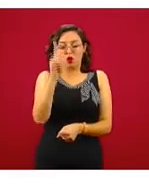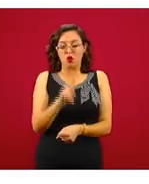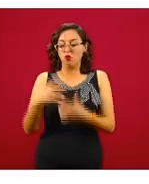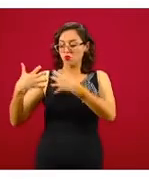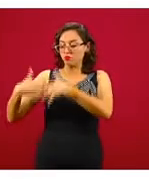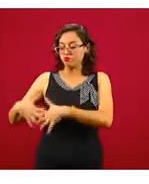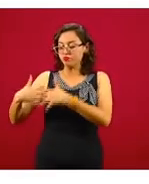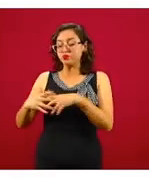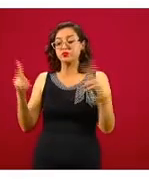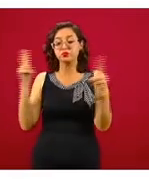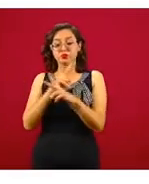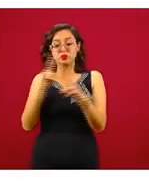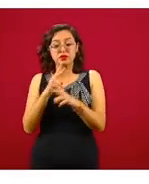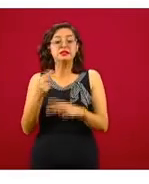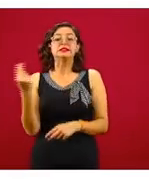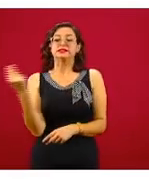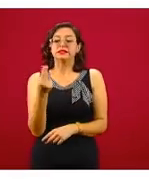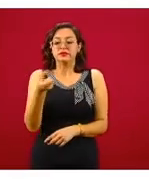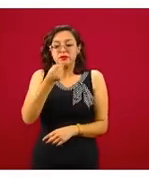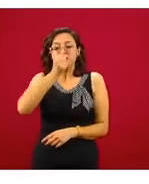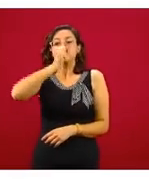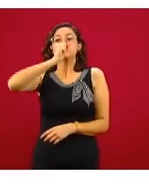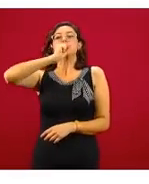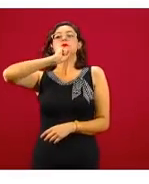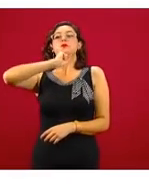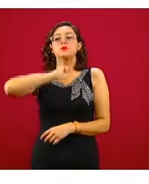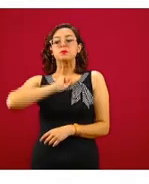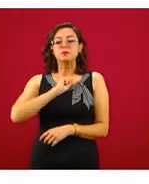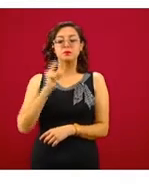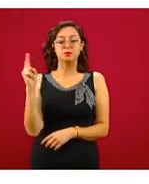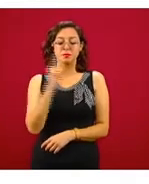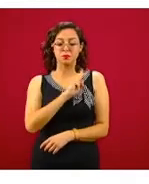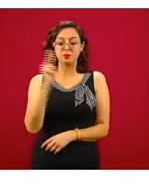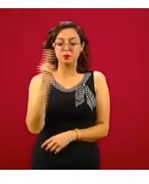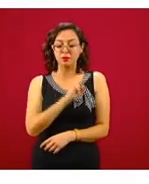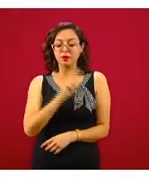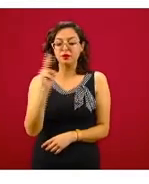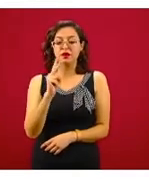Remember, the intubated hospitalized patients are the ones